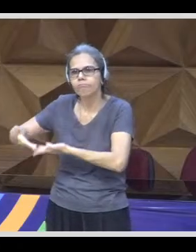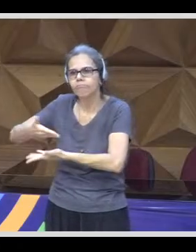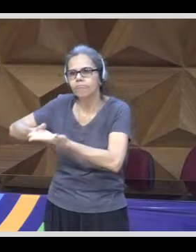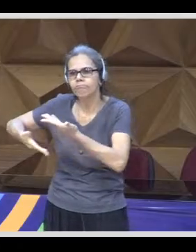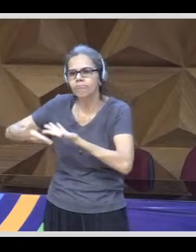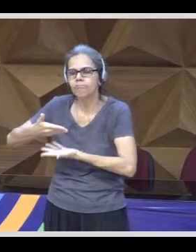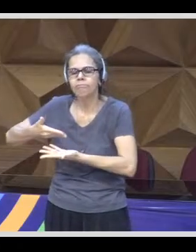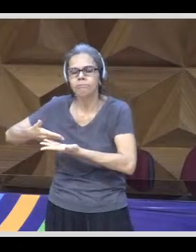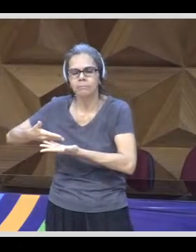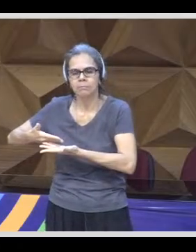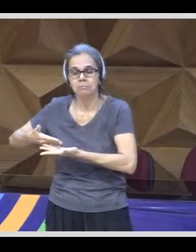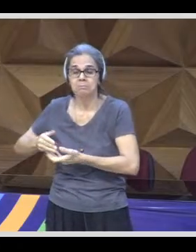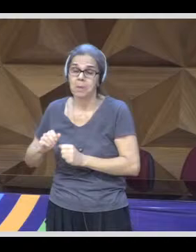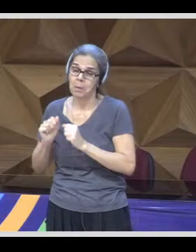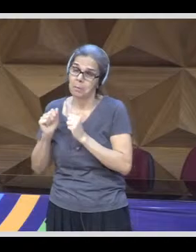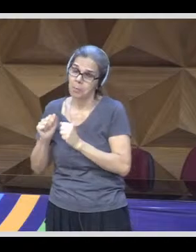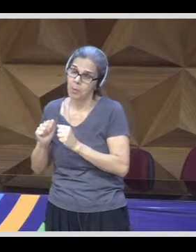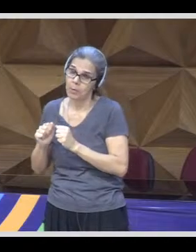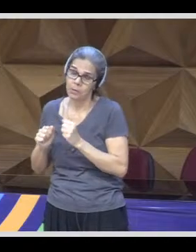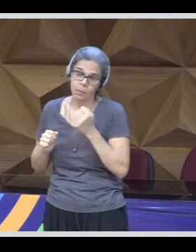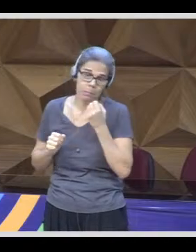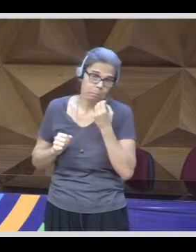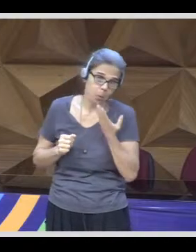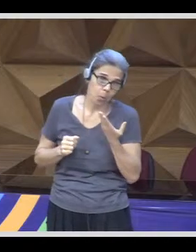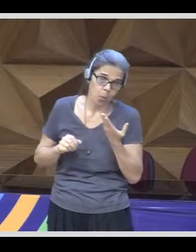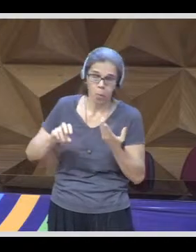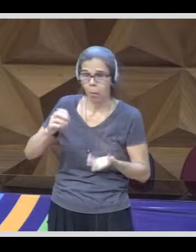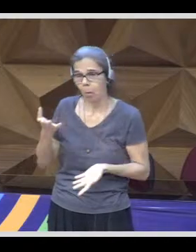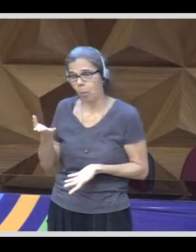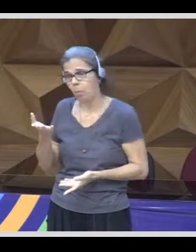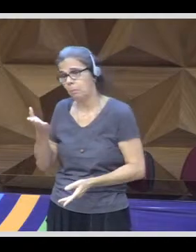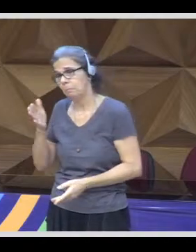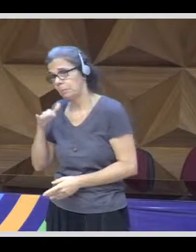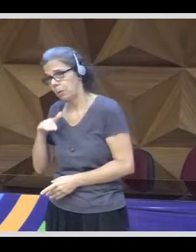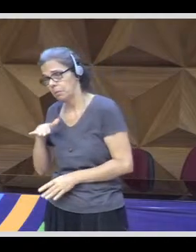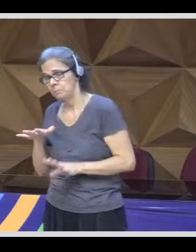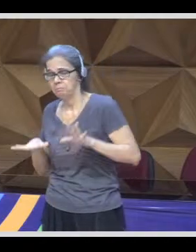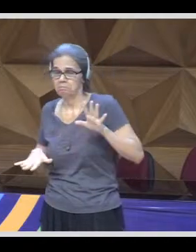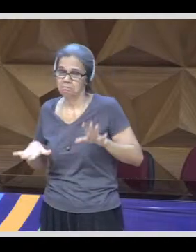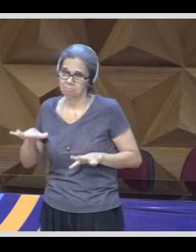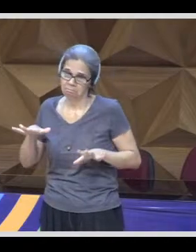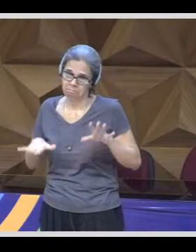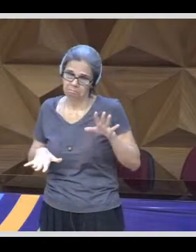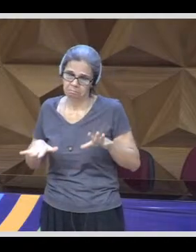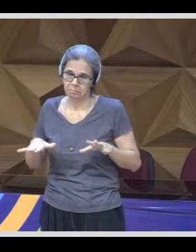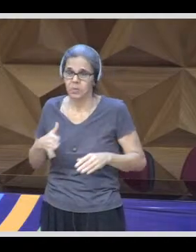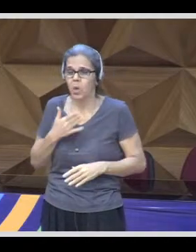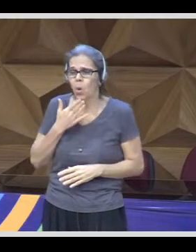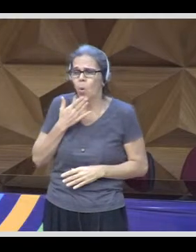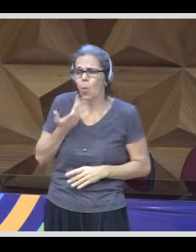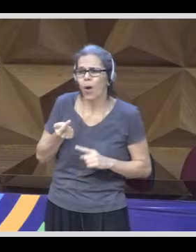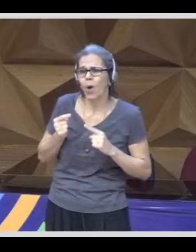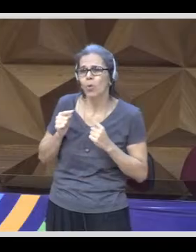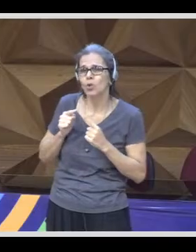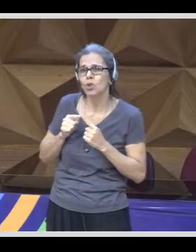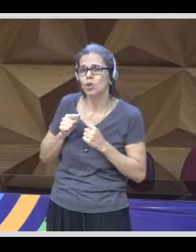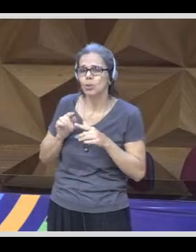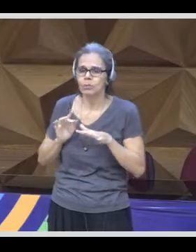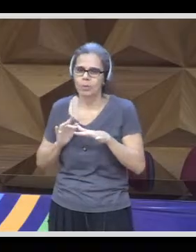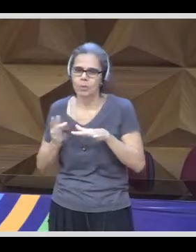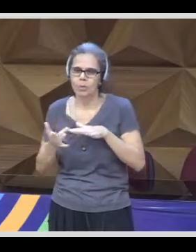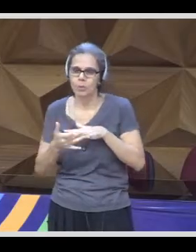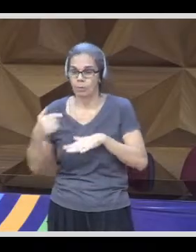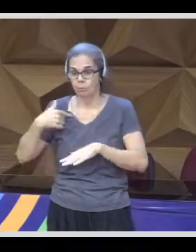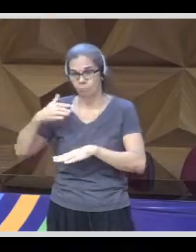evil, okay? So what kind of network I would build? One possible network would be to